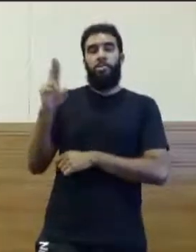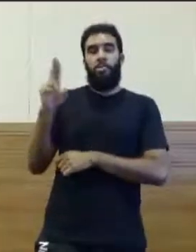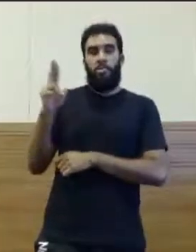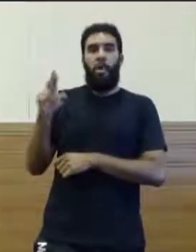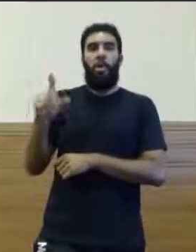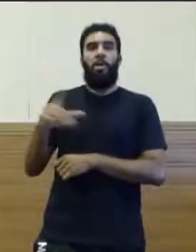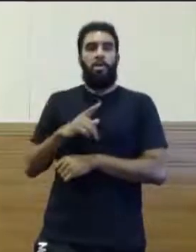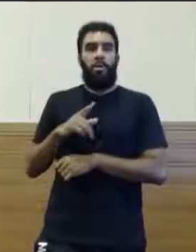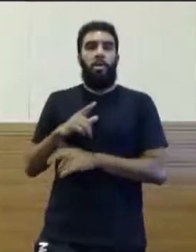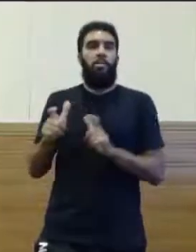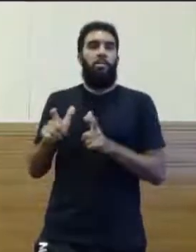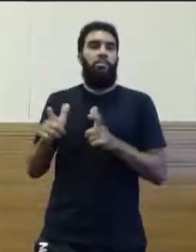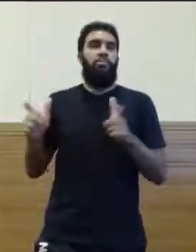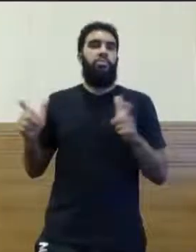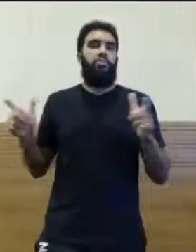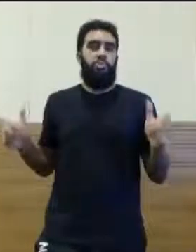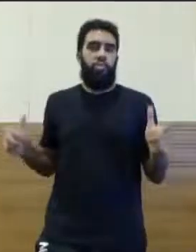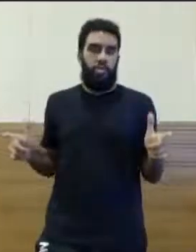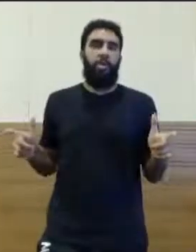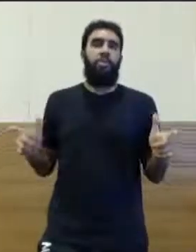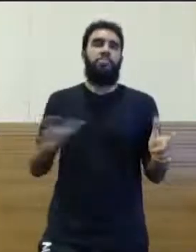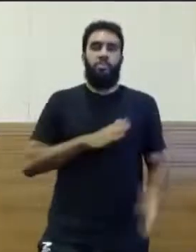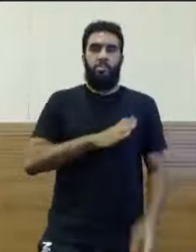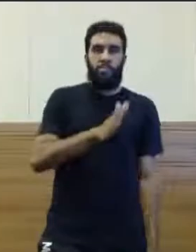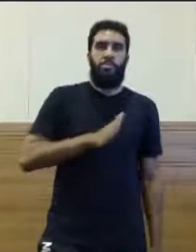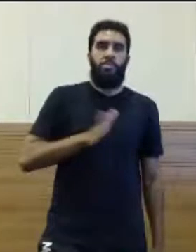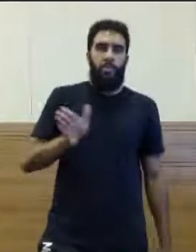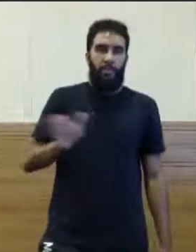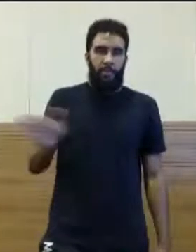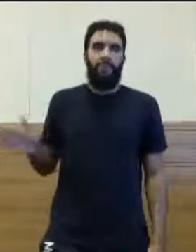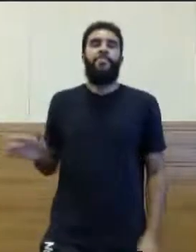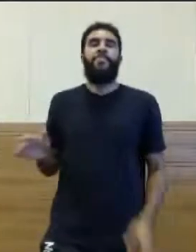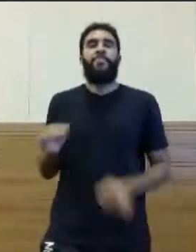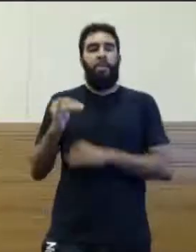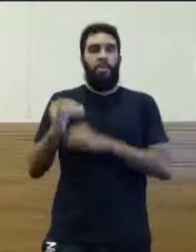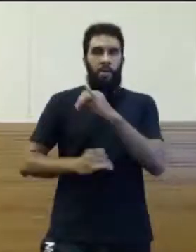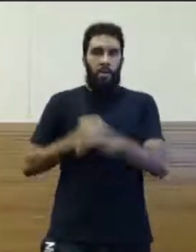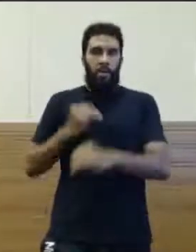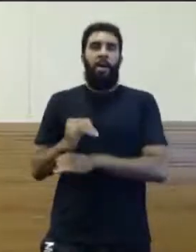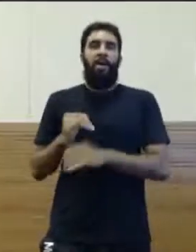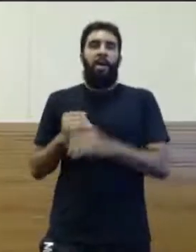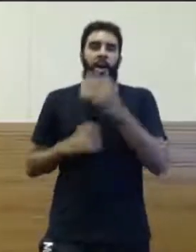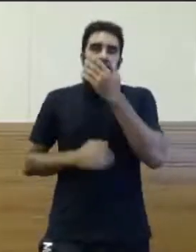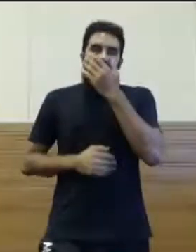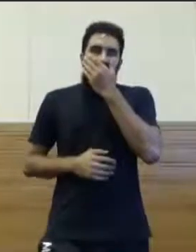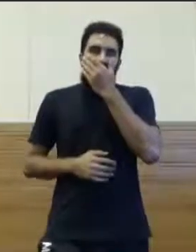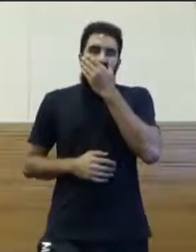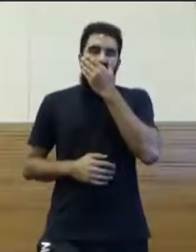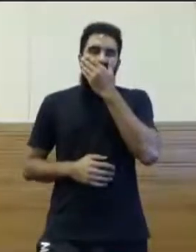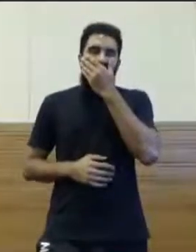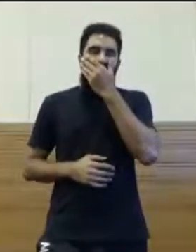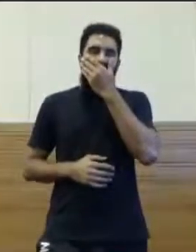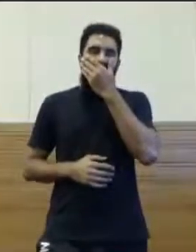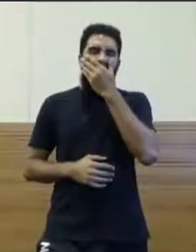online, an ample coverage of what would be the access to the